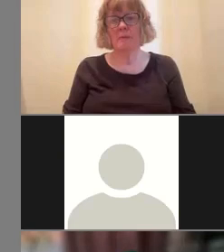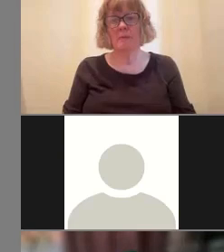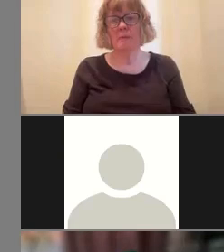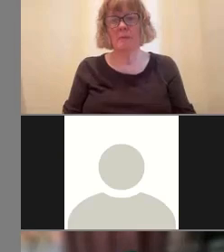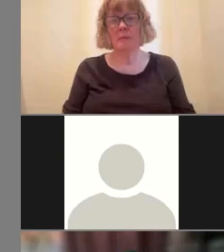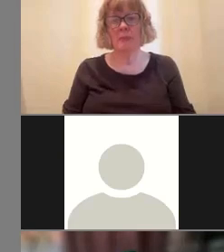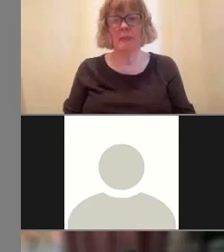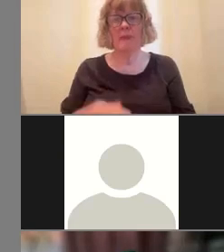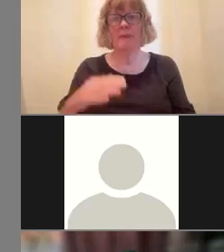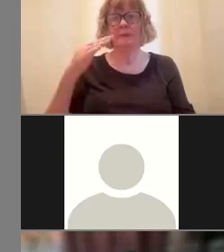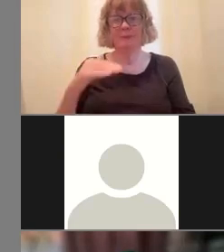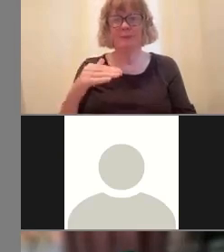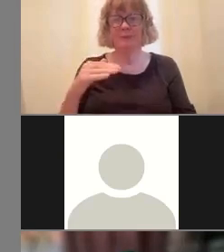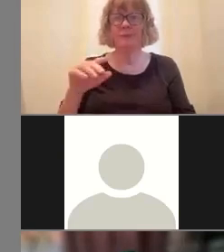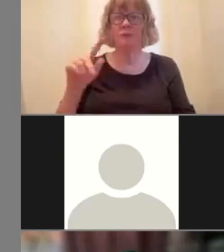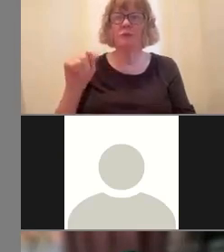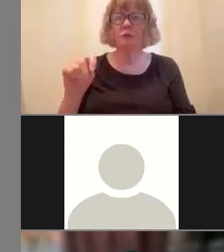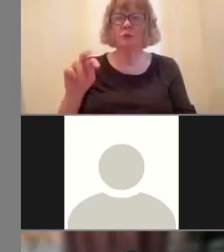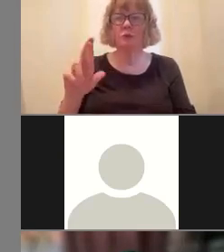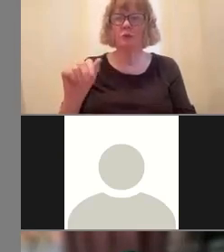Next, we're going to talk about trauma.